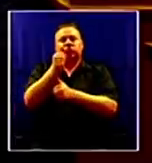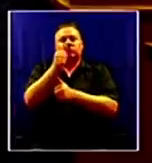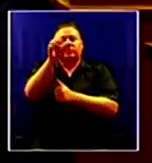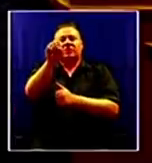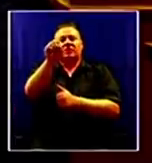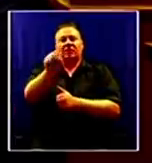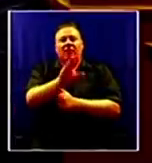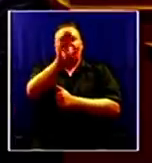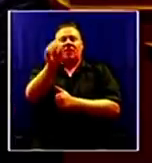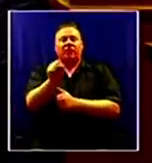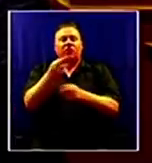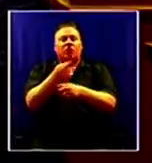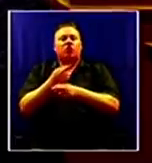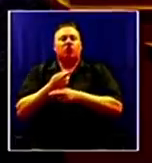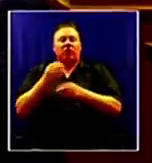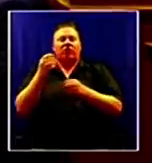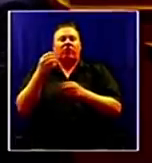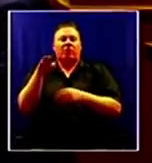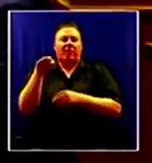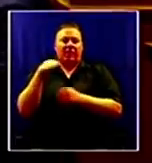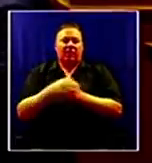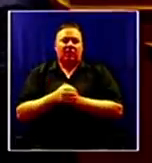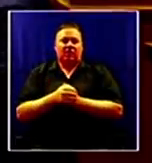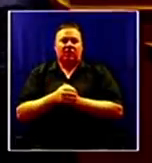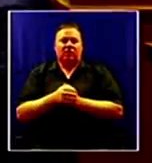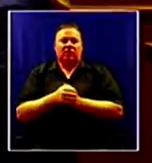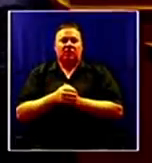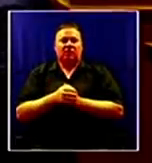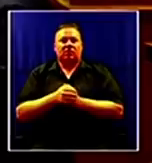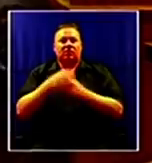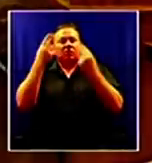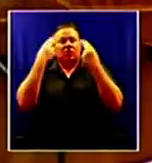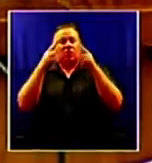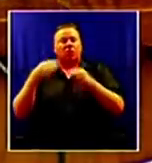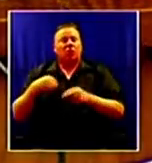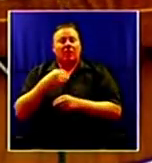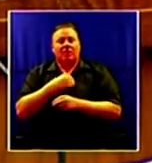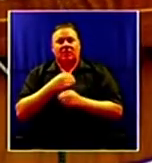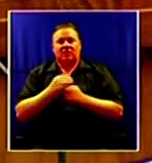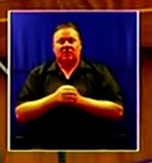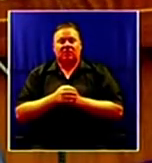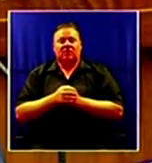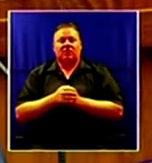honorable members, members of the executive committees for finance,